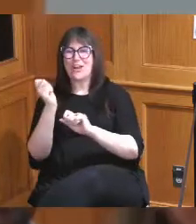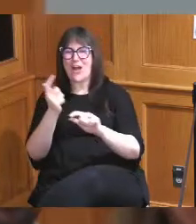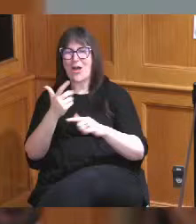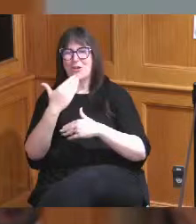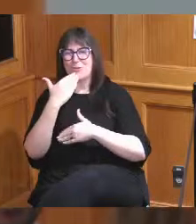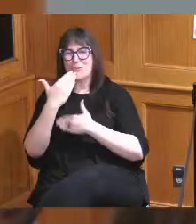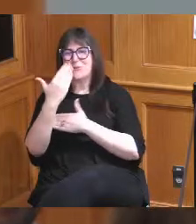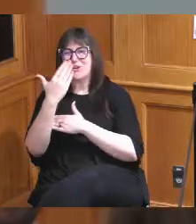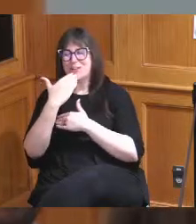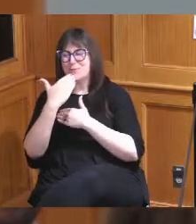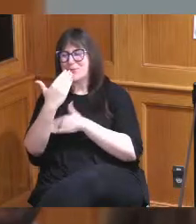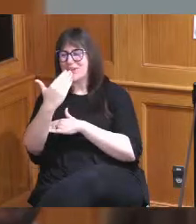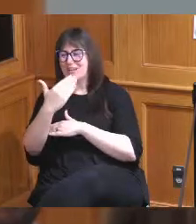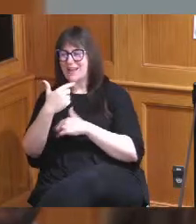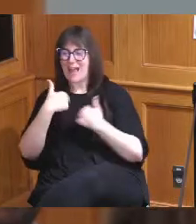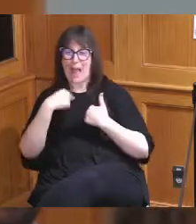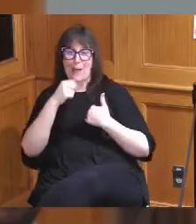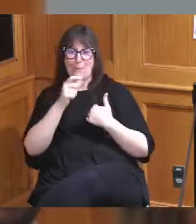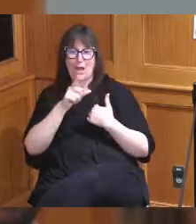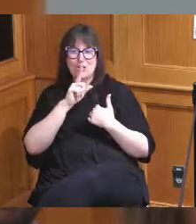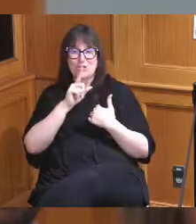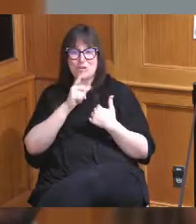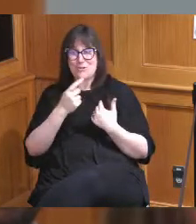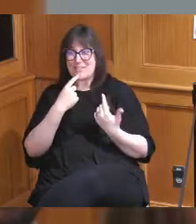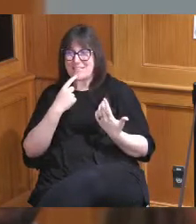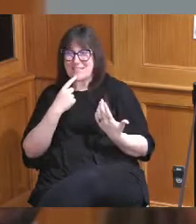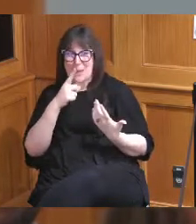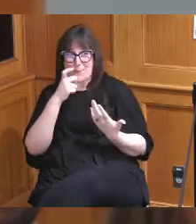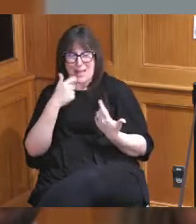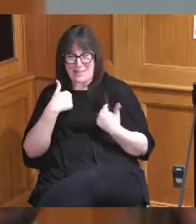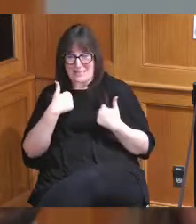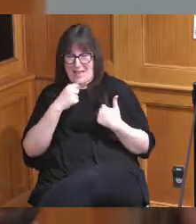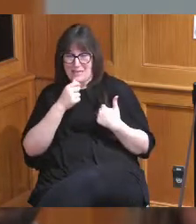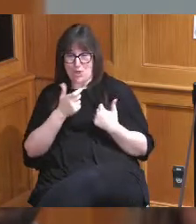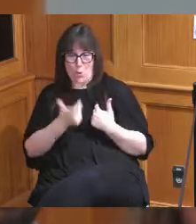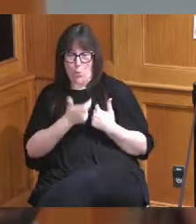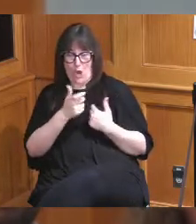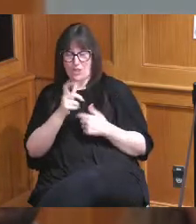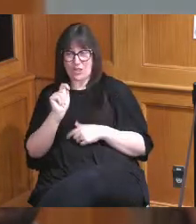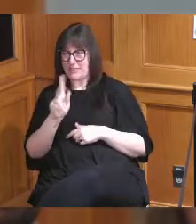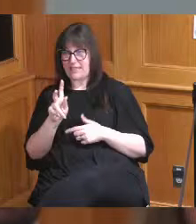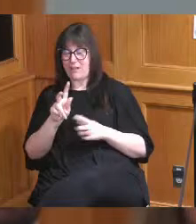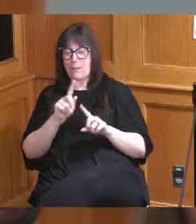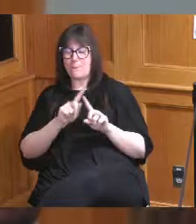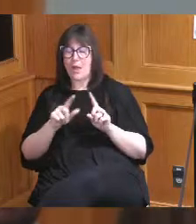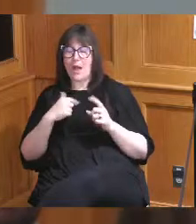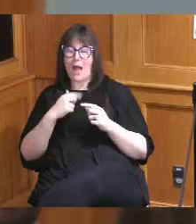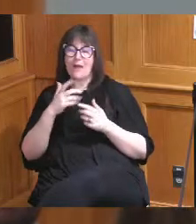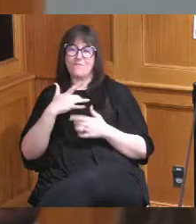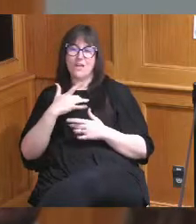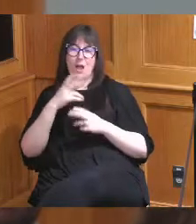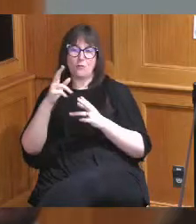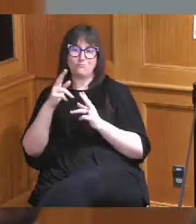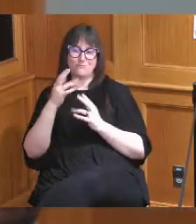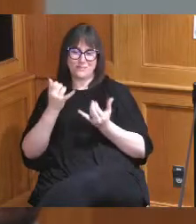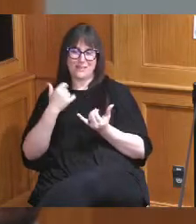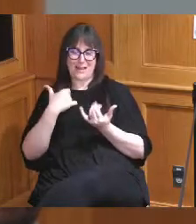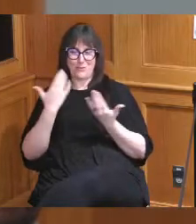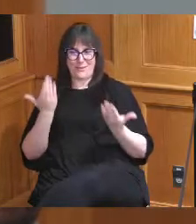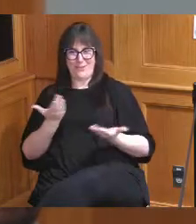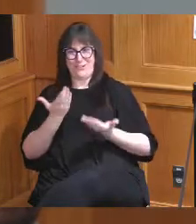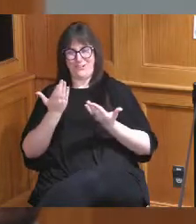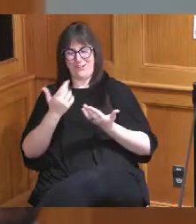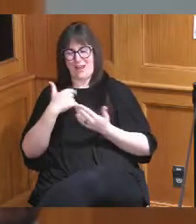morning. I'm not sure what to say because I don't watch this on TV, but I'm honored to be here on today, and I'm just grateful.